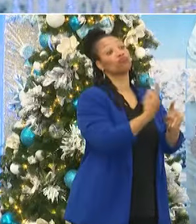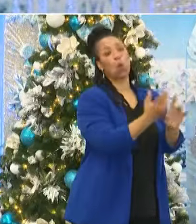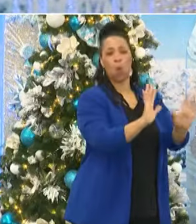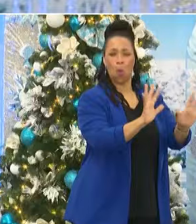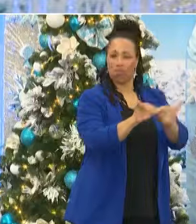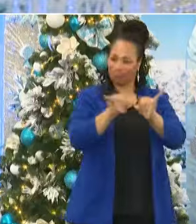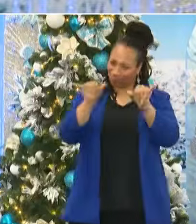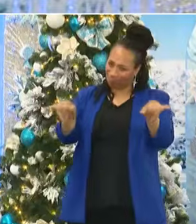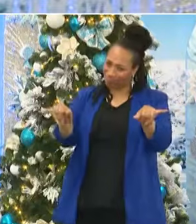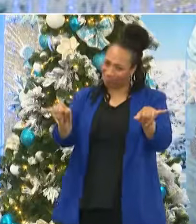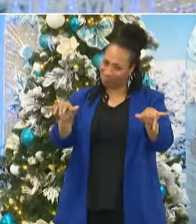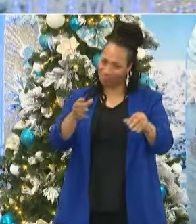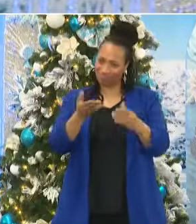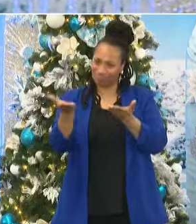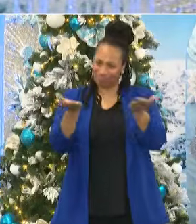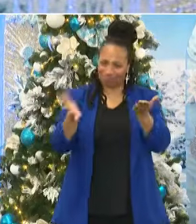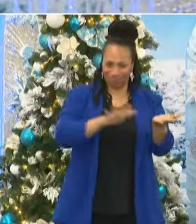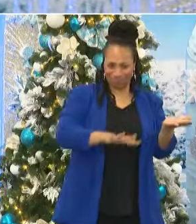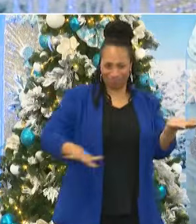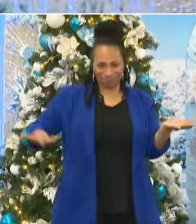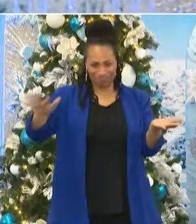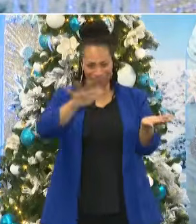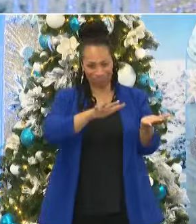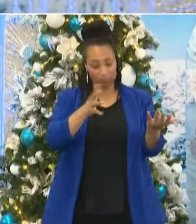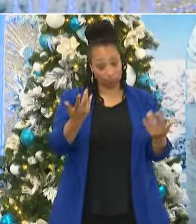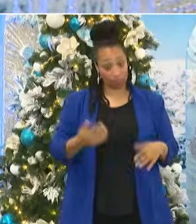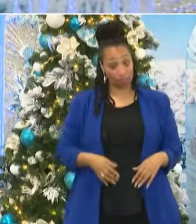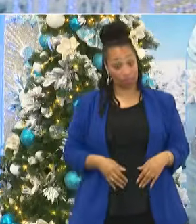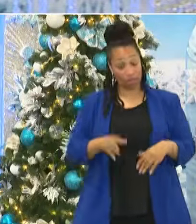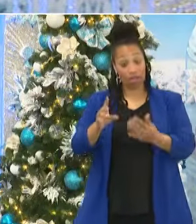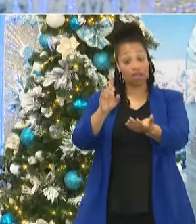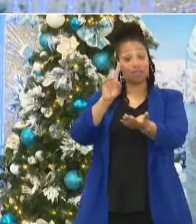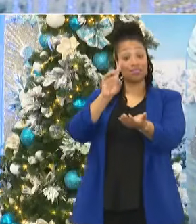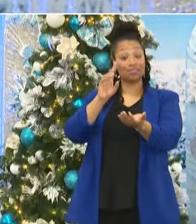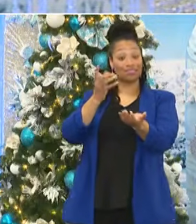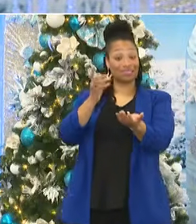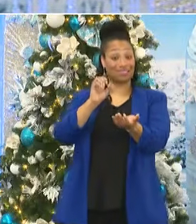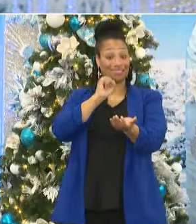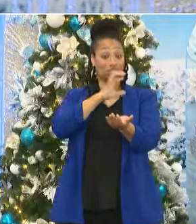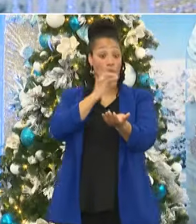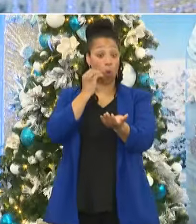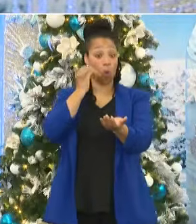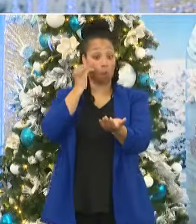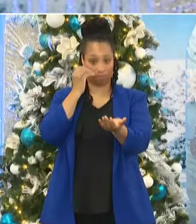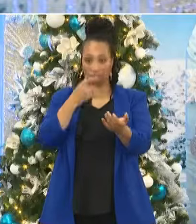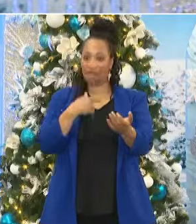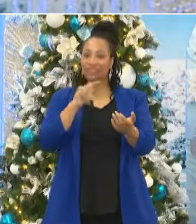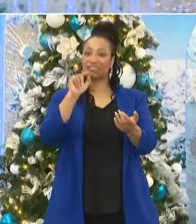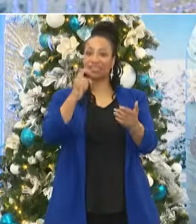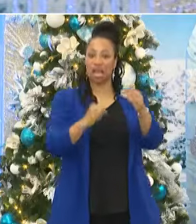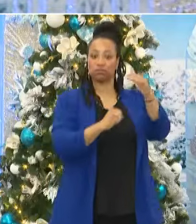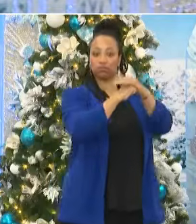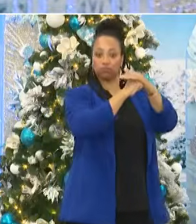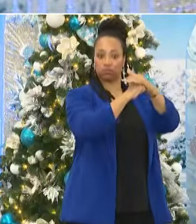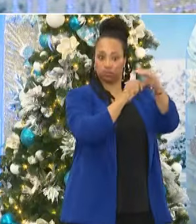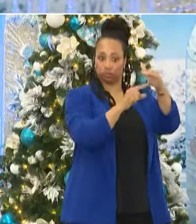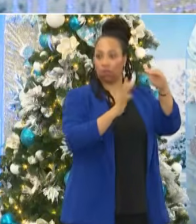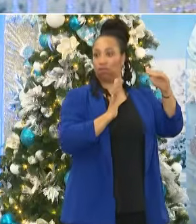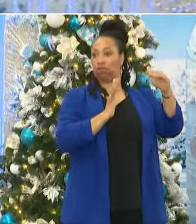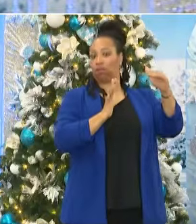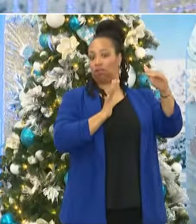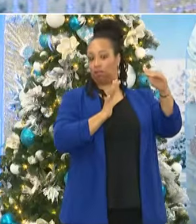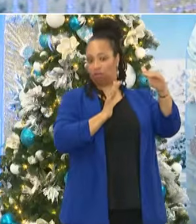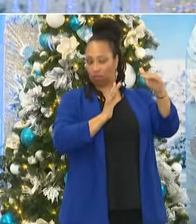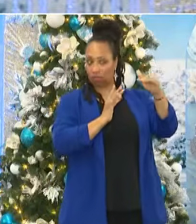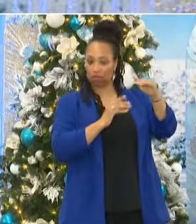house. You don't want to be taxed out of your house. And that's why we have to keep an eye on